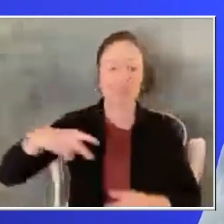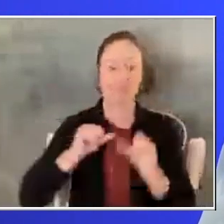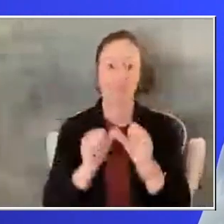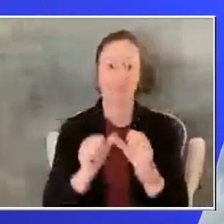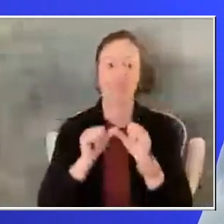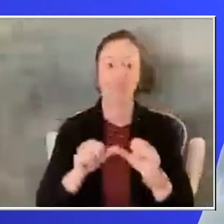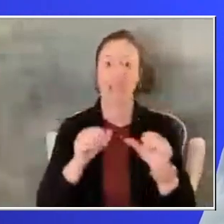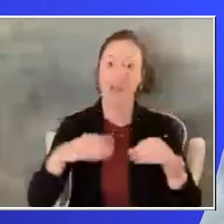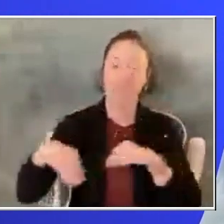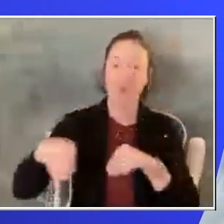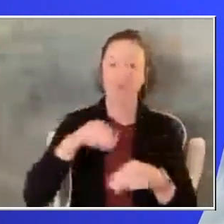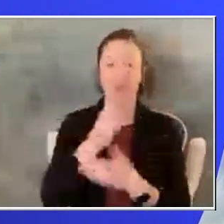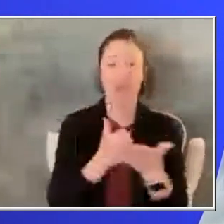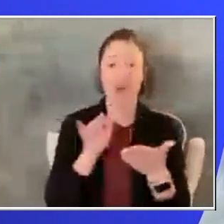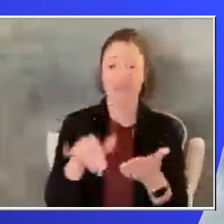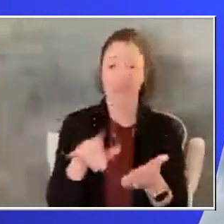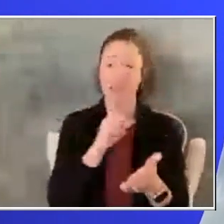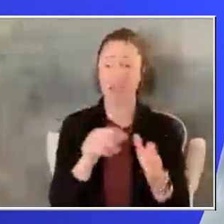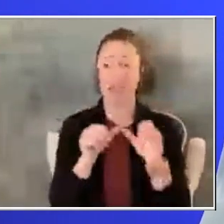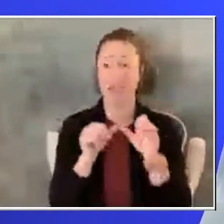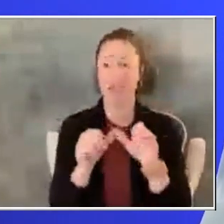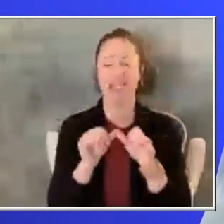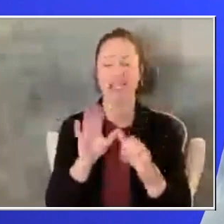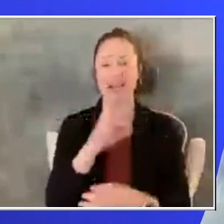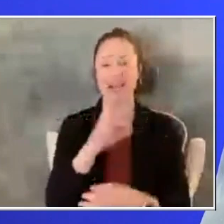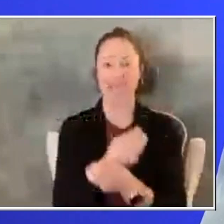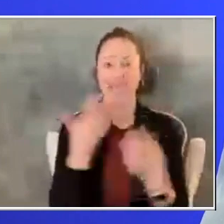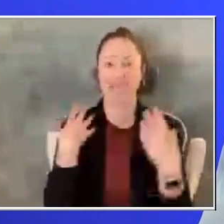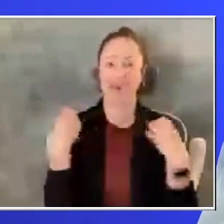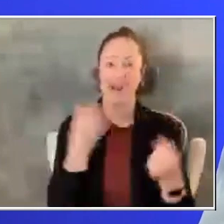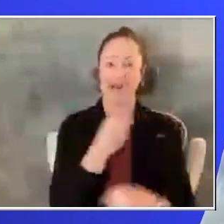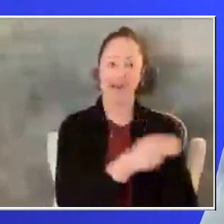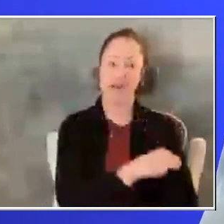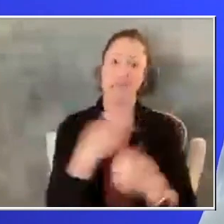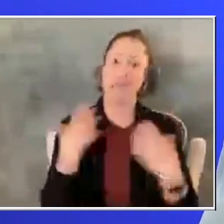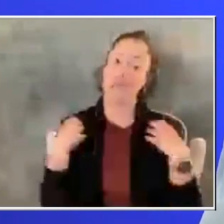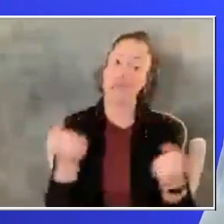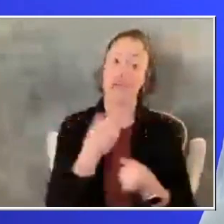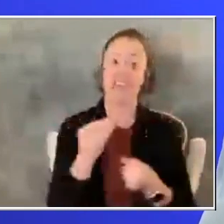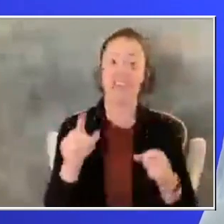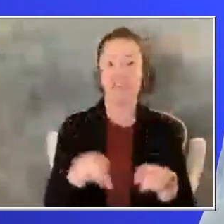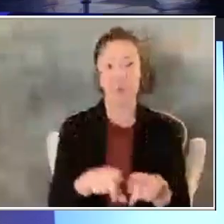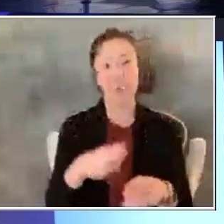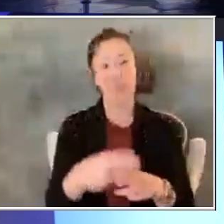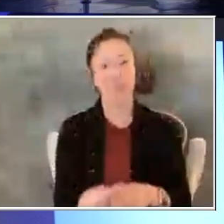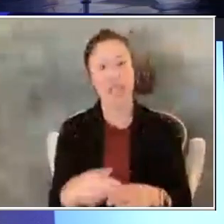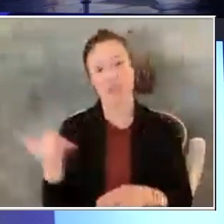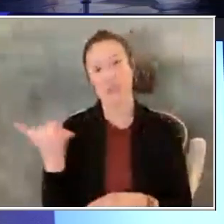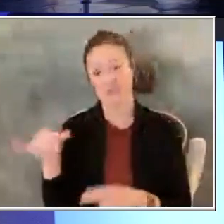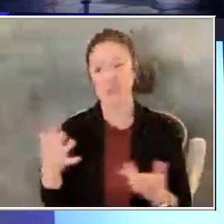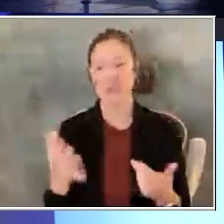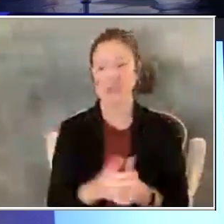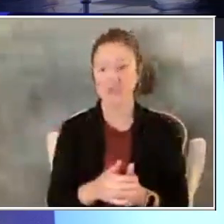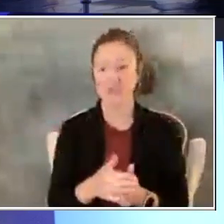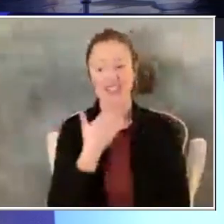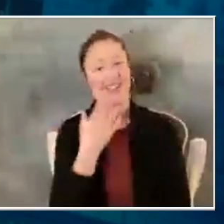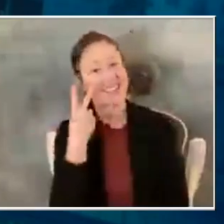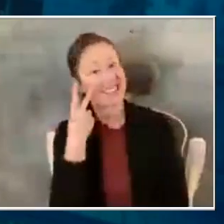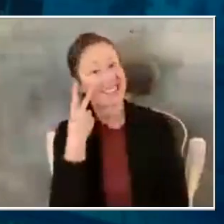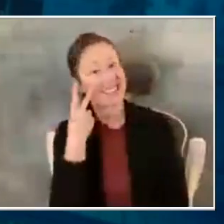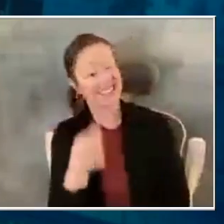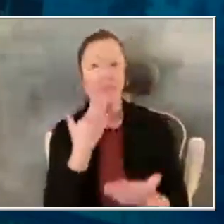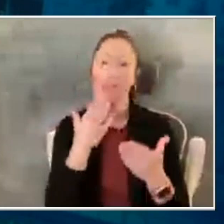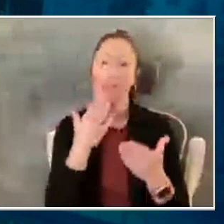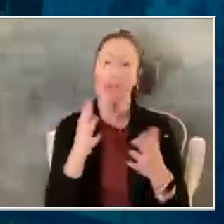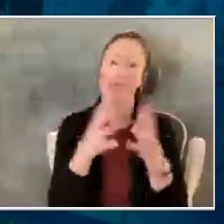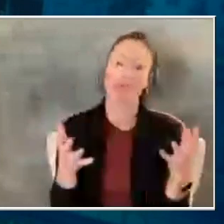of moving is really maintaining your bone health and your muscle health and lifting weights with resistance. Good to see you. Yeah. Thanks to all of our guests today, and